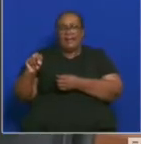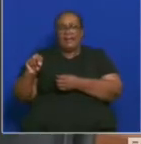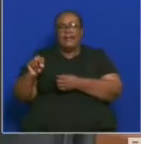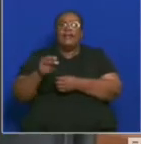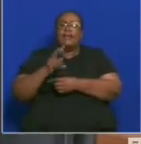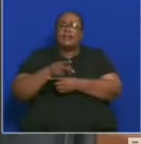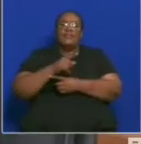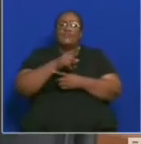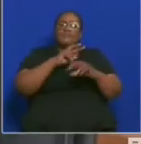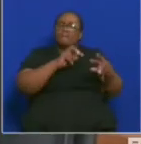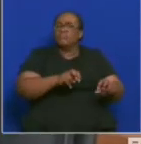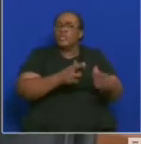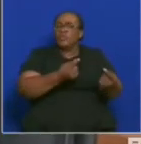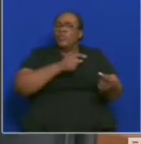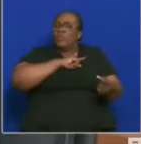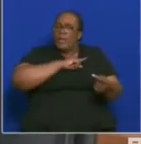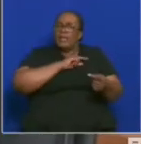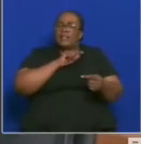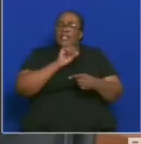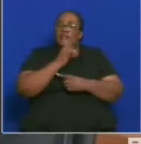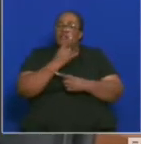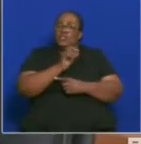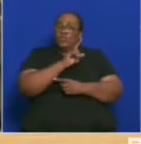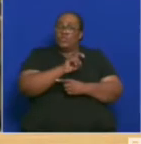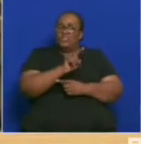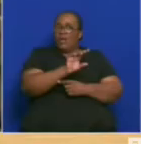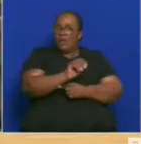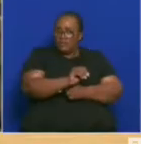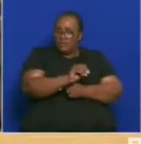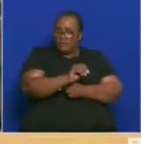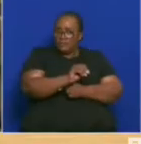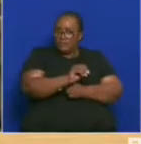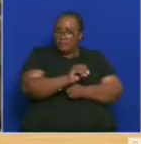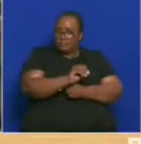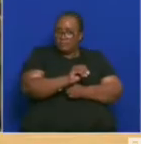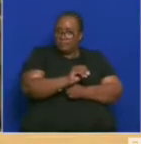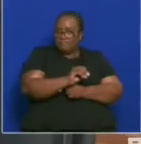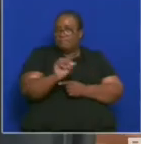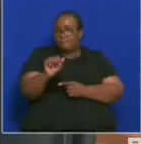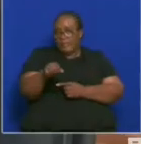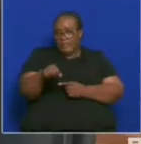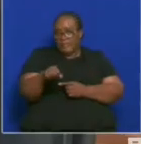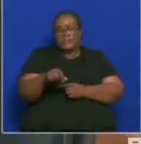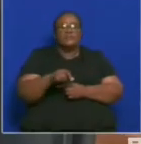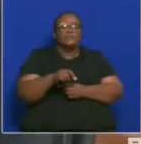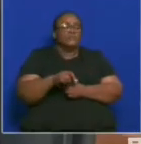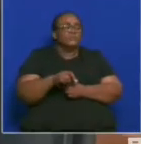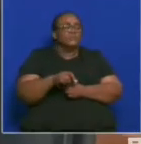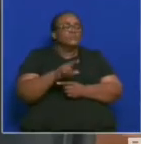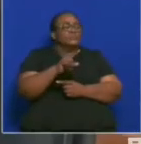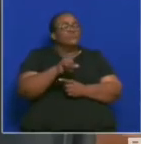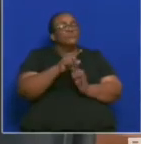work. That's the first question that was posed to you in the notice. Yes, yes. Okay, you may read in to the record paragraph